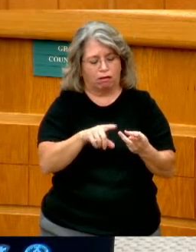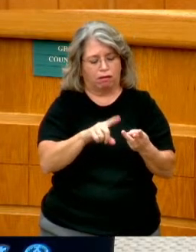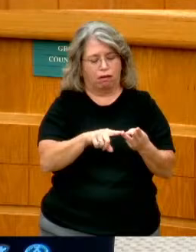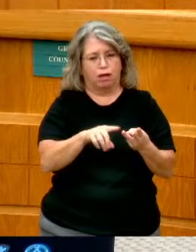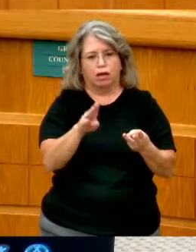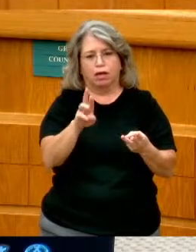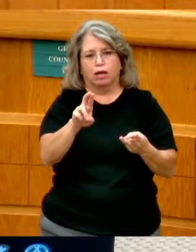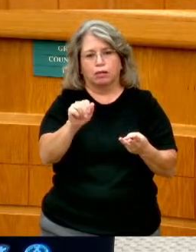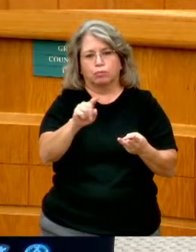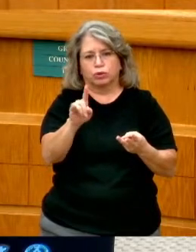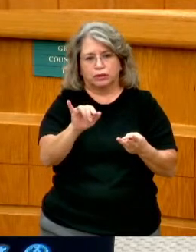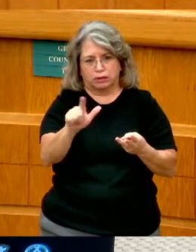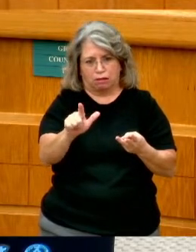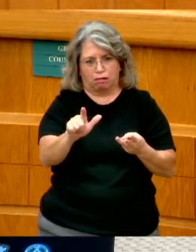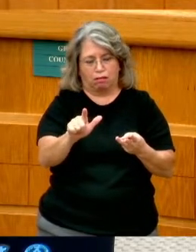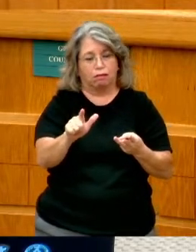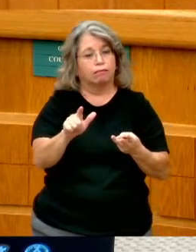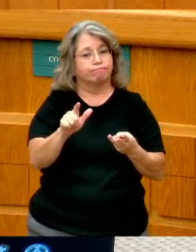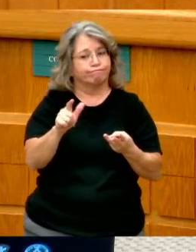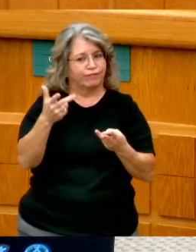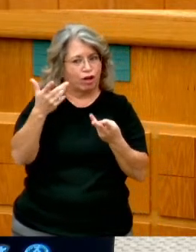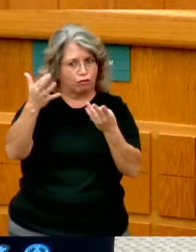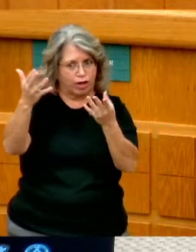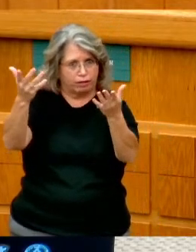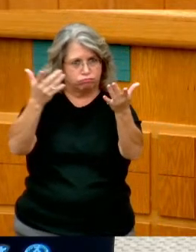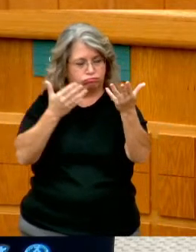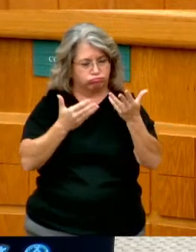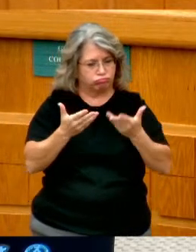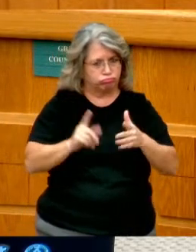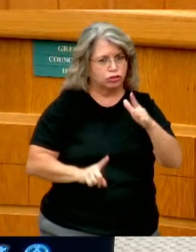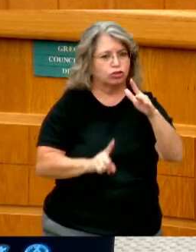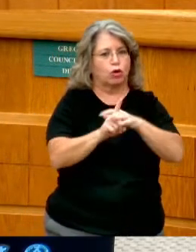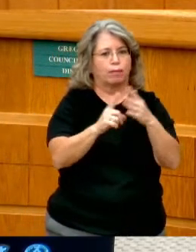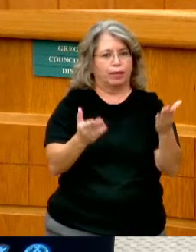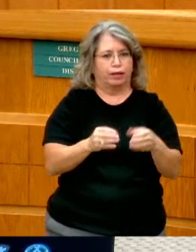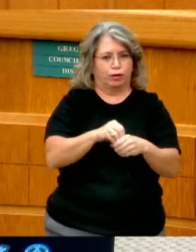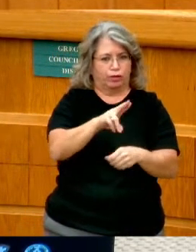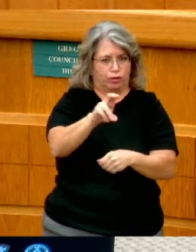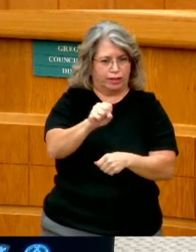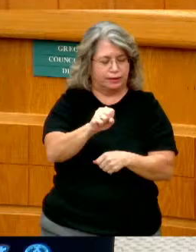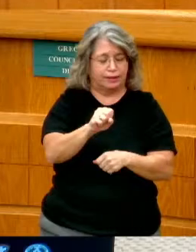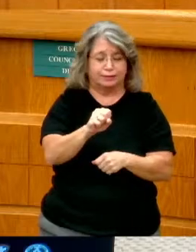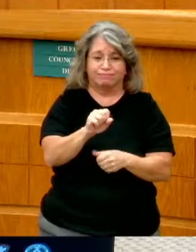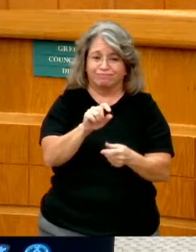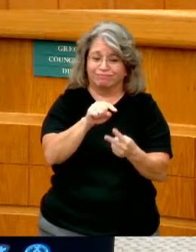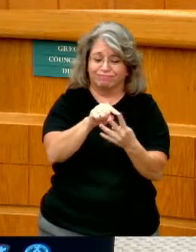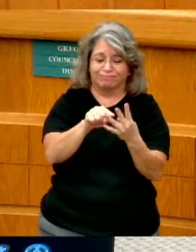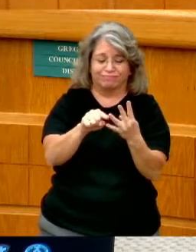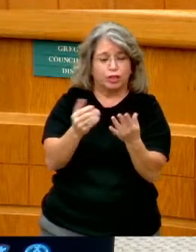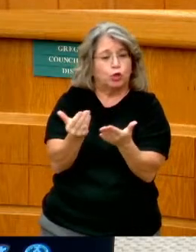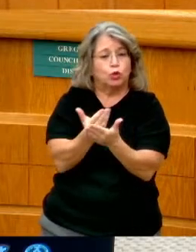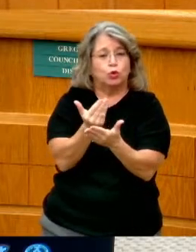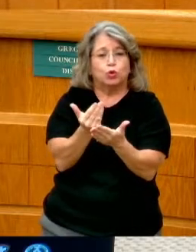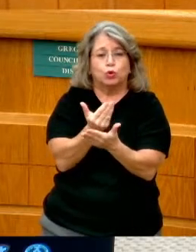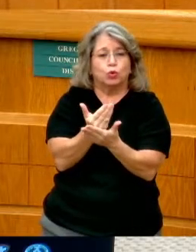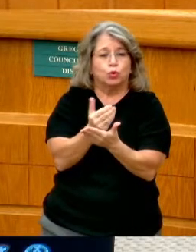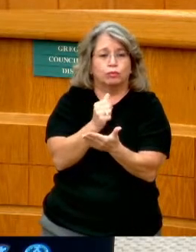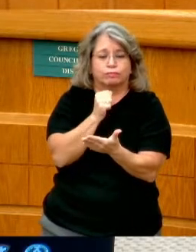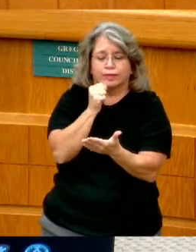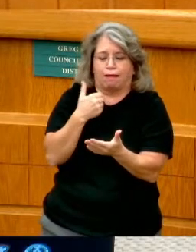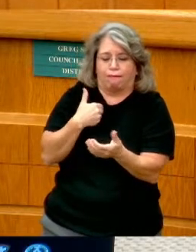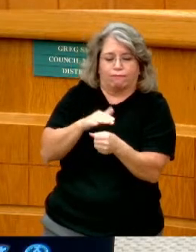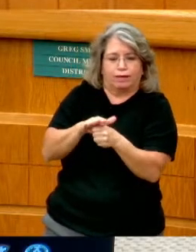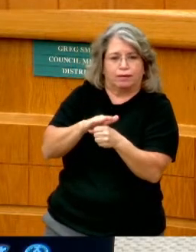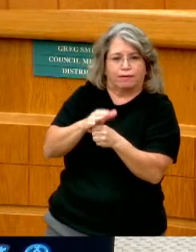right now. Again, this is very new, and there's not enough data or history to have a clear impact on